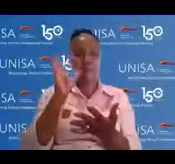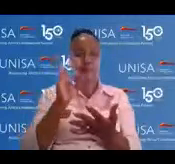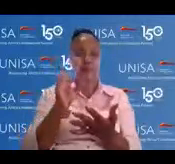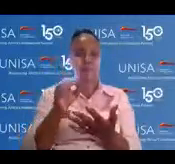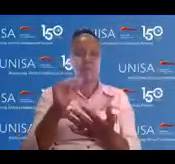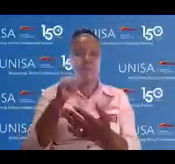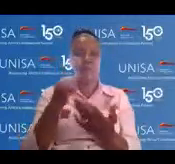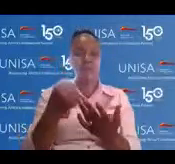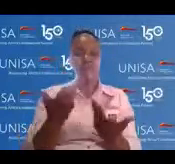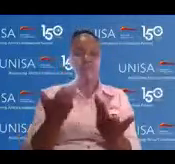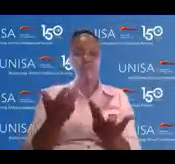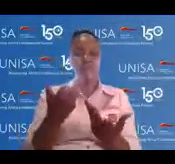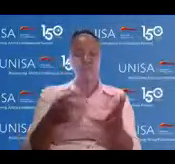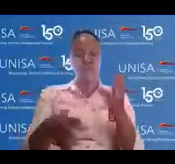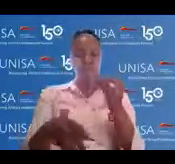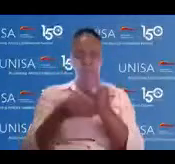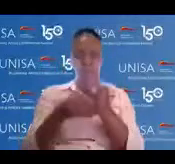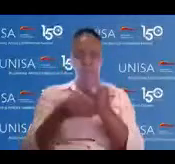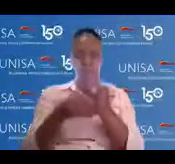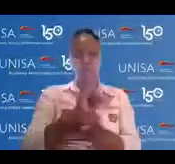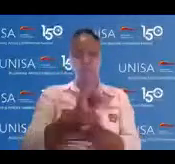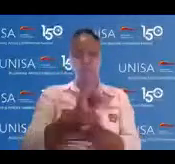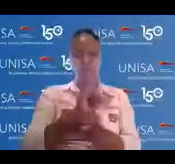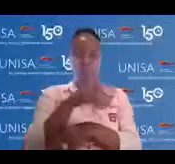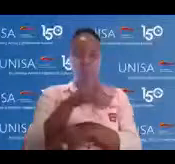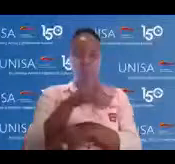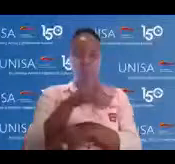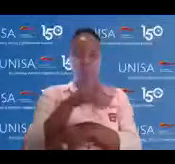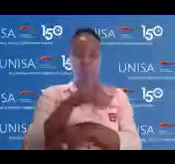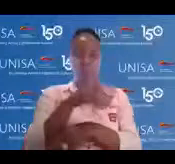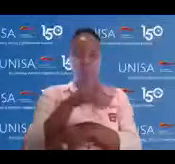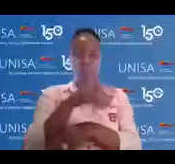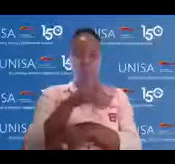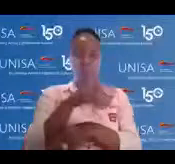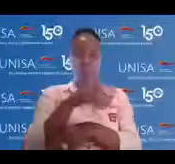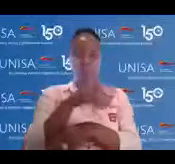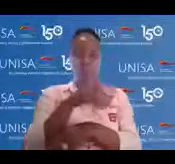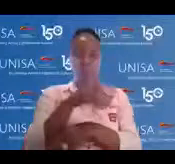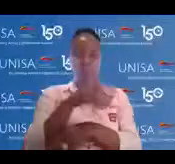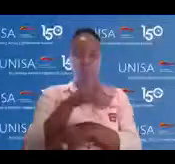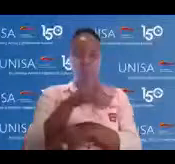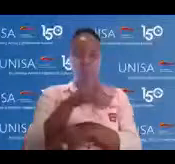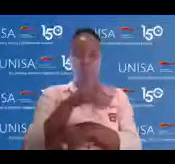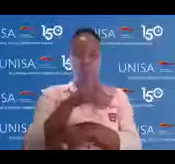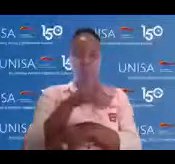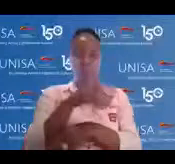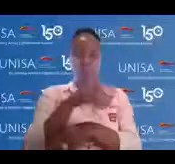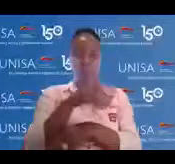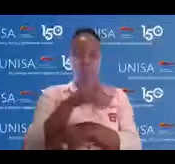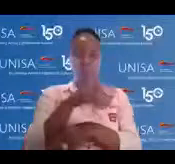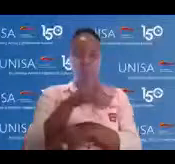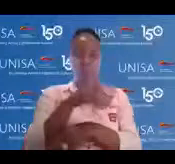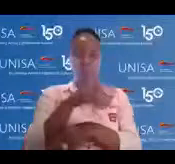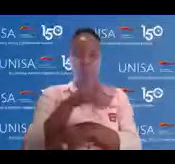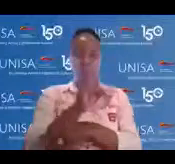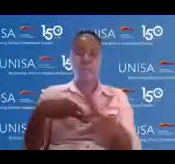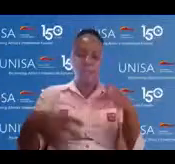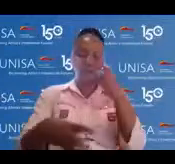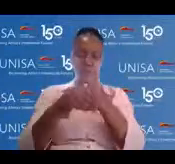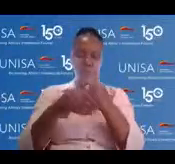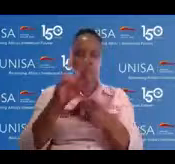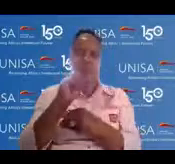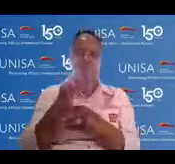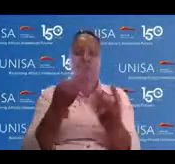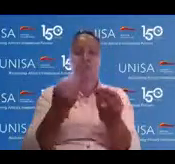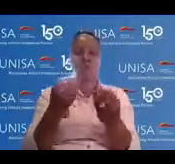to your browser. And you'll see here at the top, it pops up. Iris has been added to Microsoft Edge. So if I close that, I can